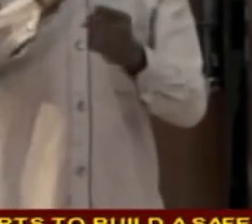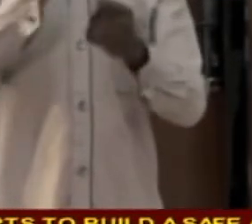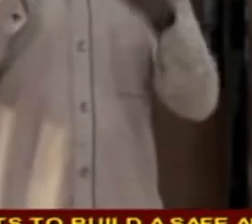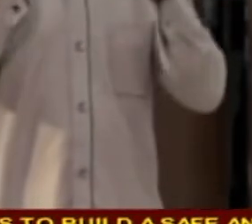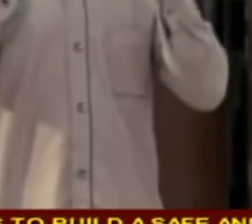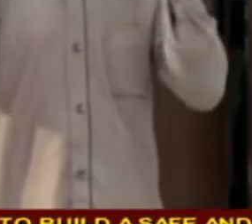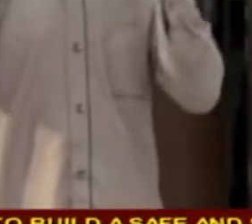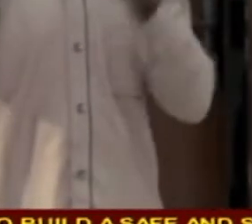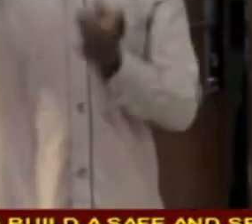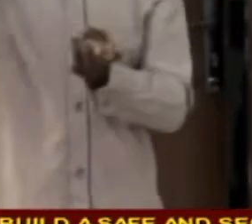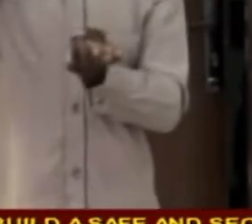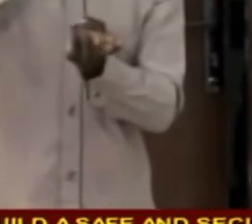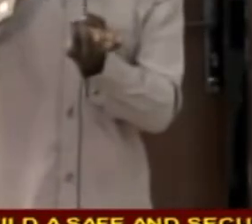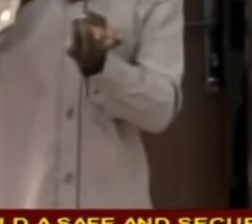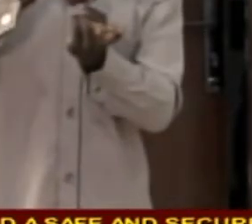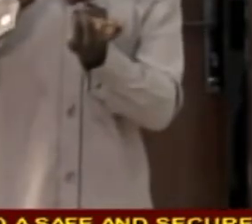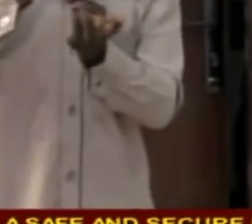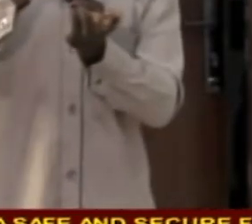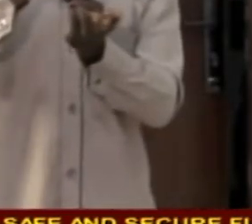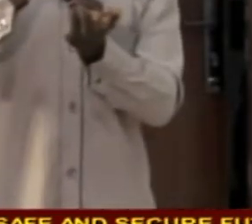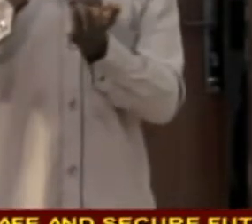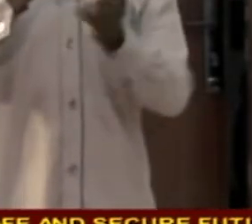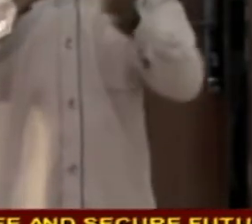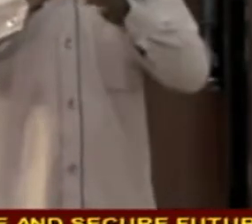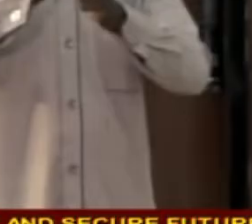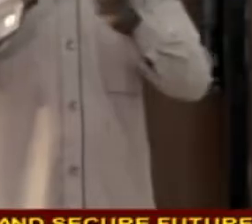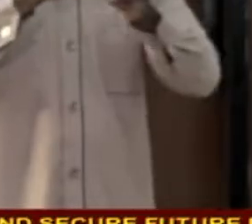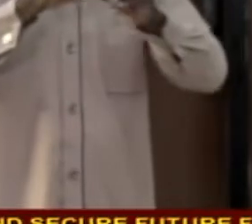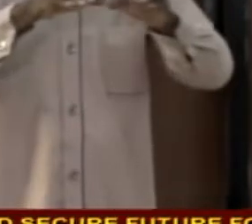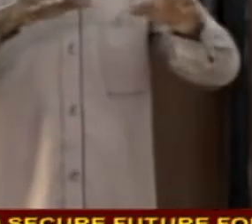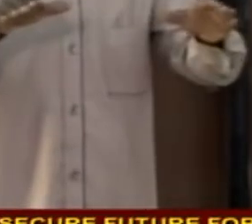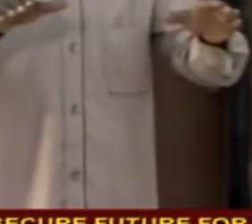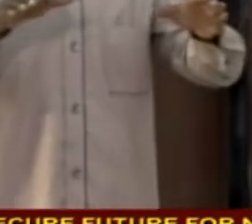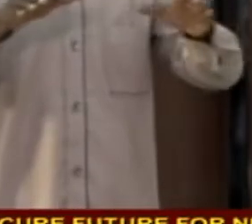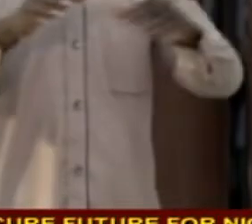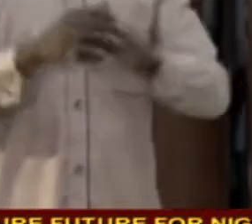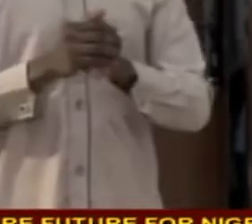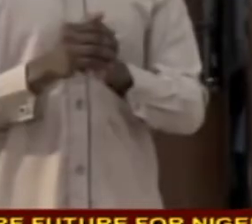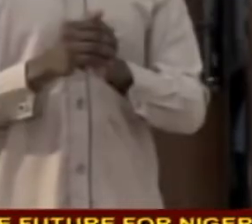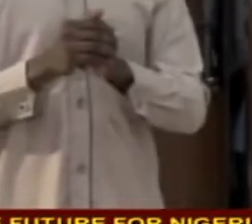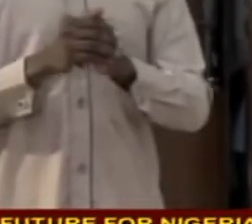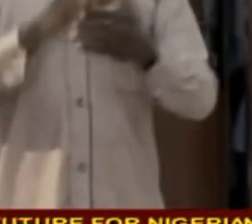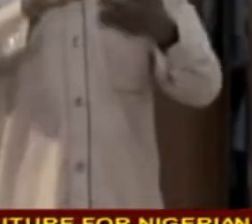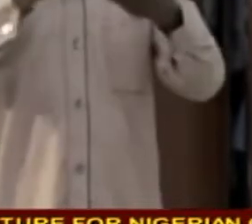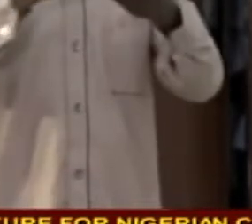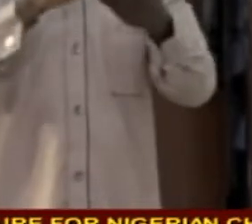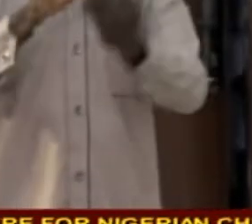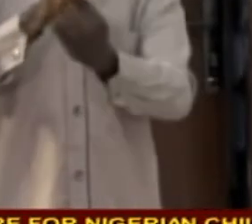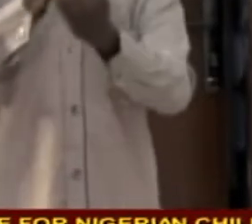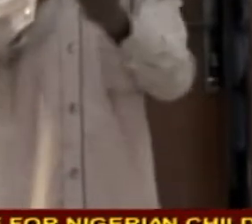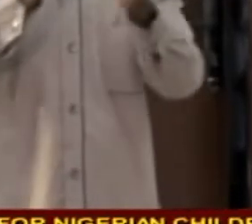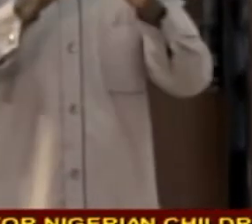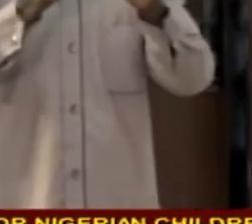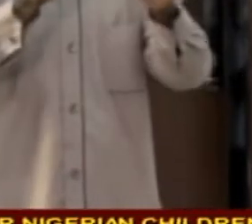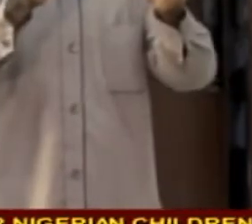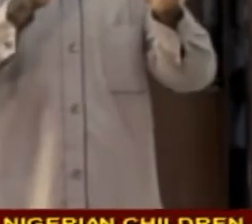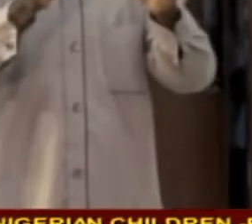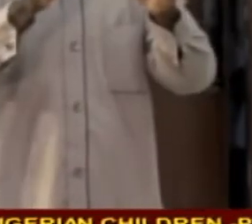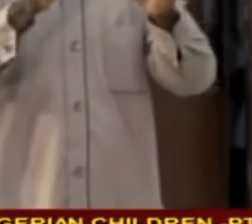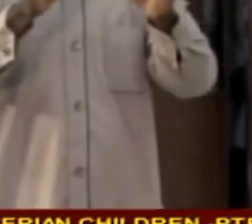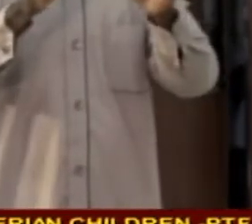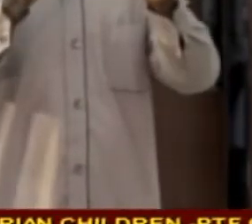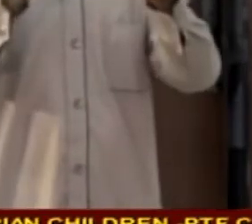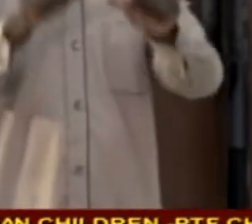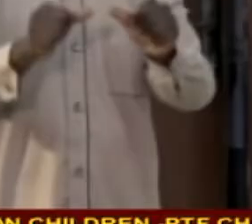mask to reduce the spread of droplets and minimize exposure. studies have shown that it can curb up